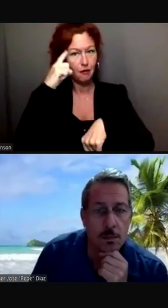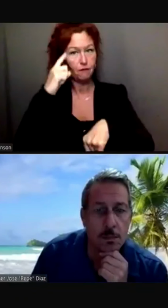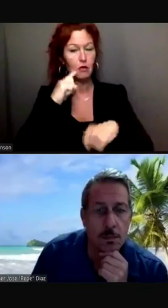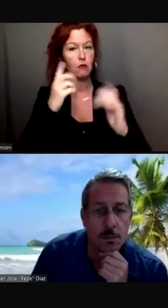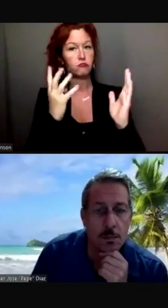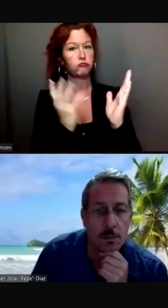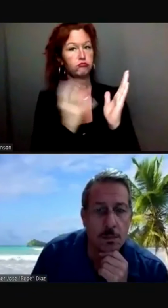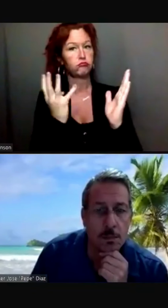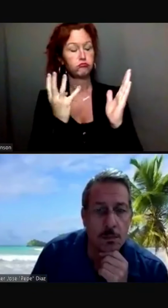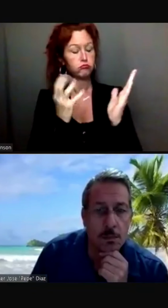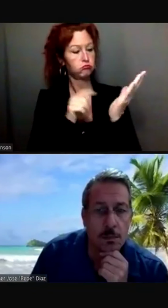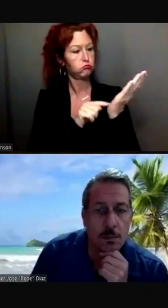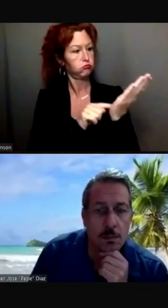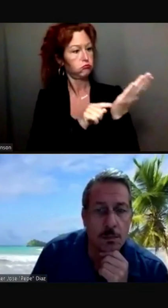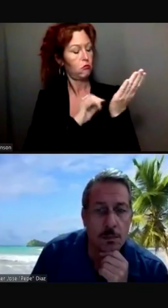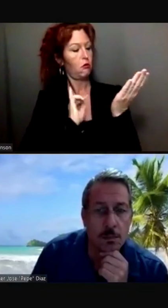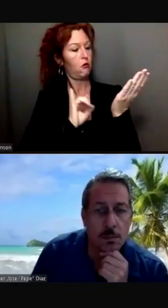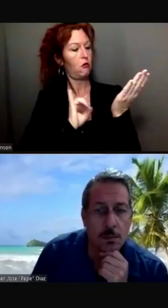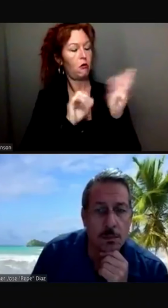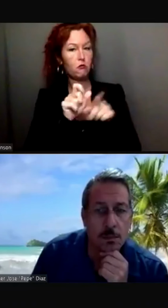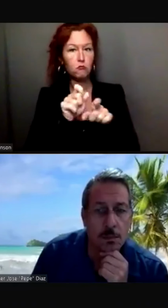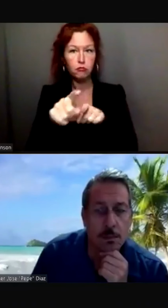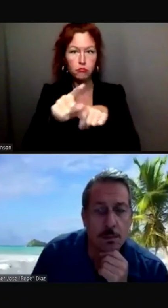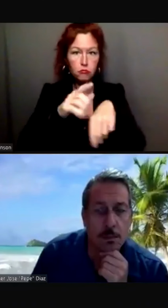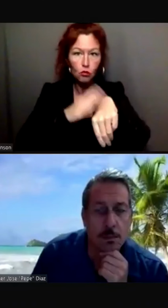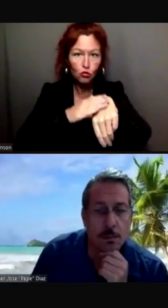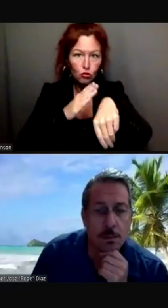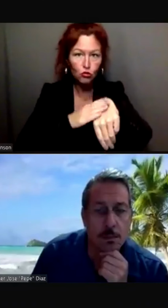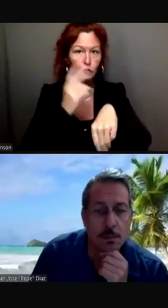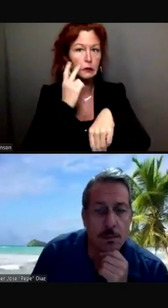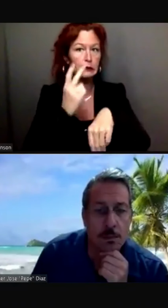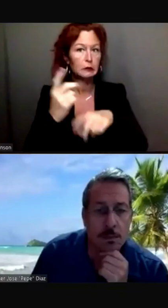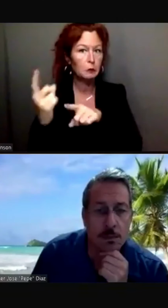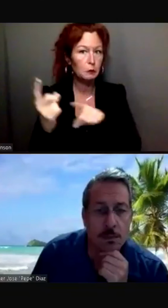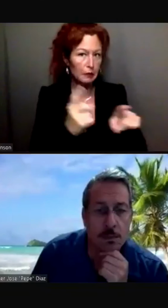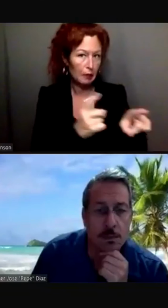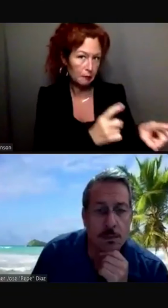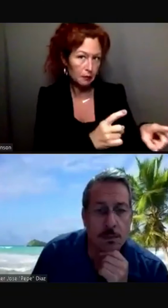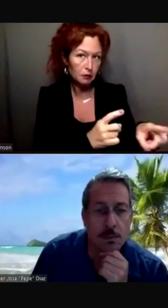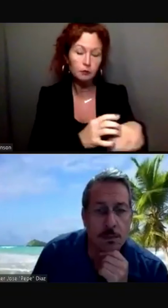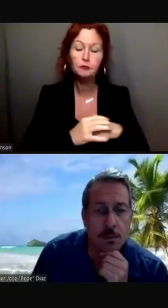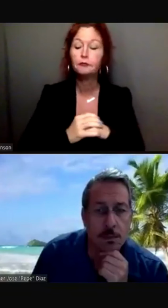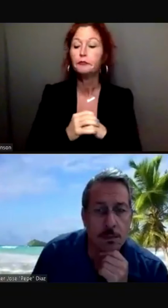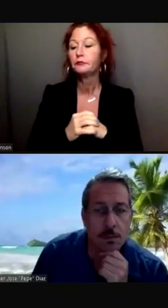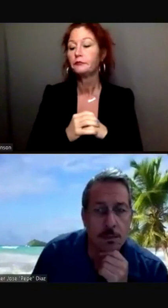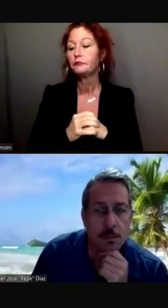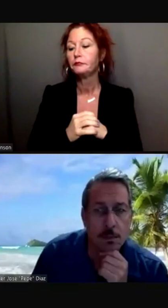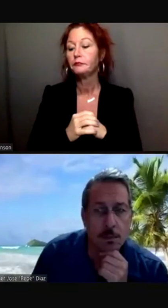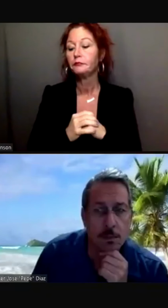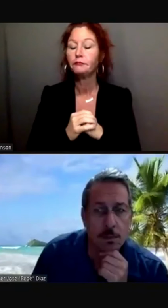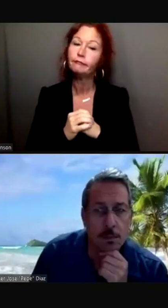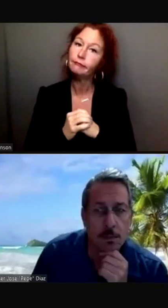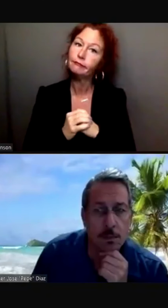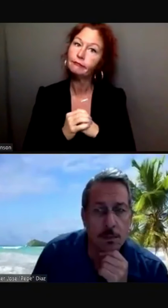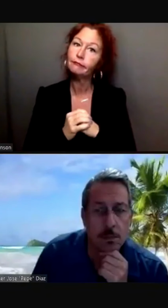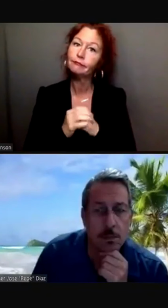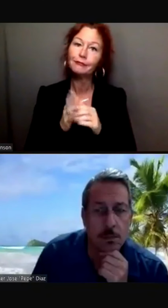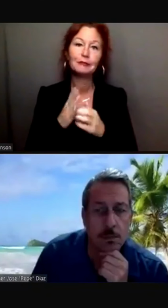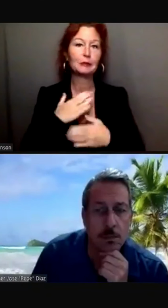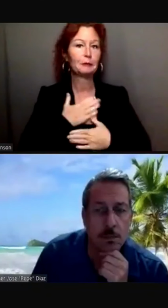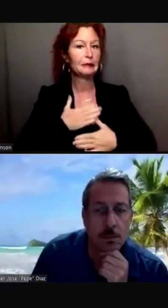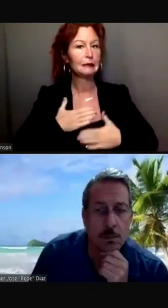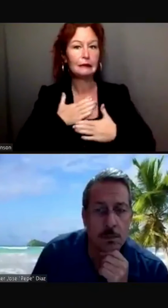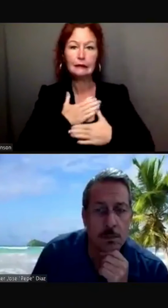miamidade.gov/hurricane, and you should already have signed up for Miami-Dade alerts at miamidade.gov. Finally, stay safer at